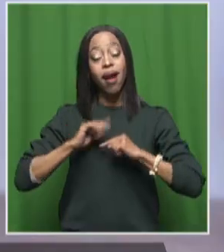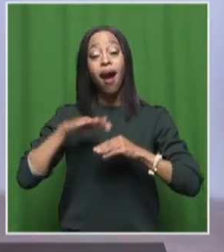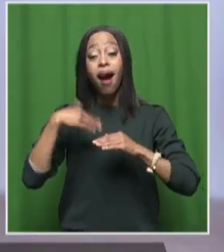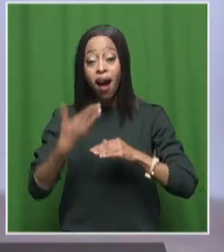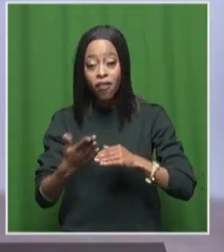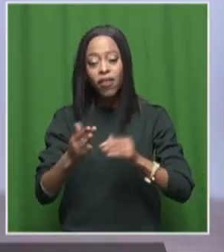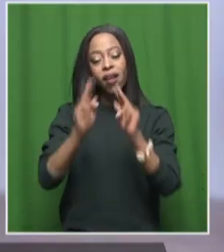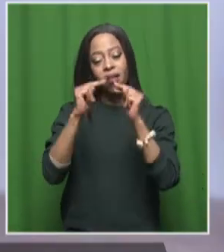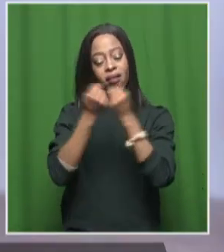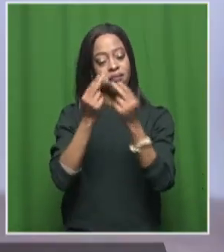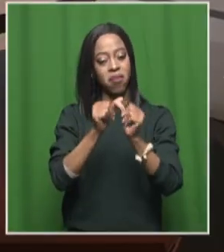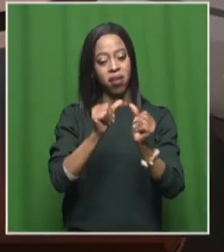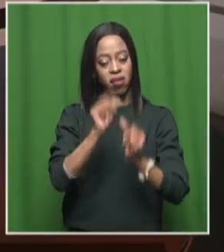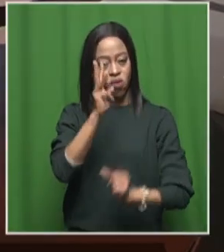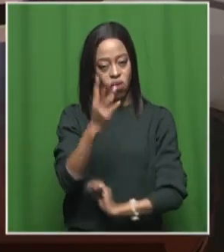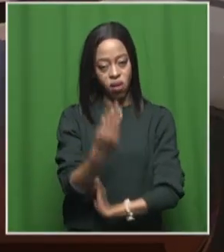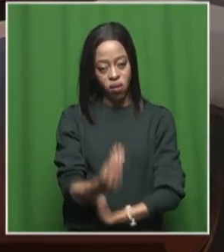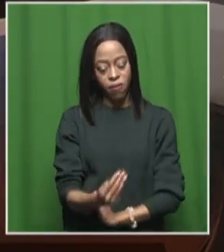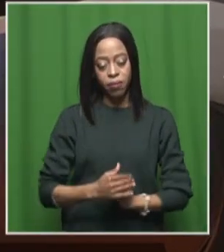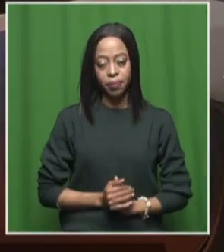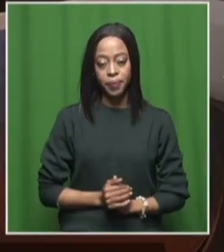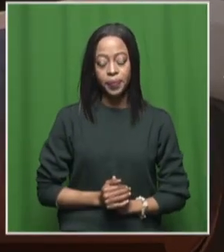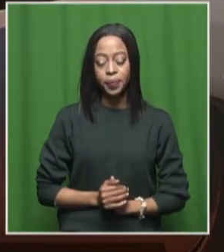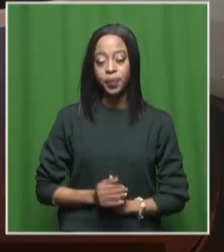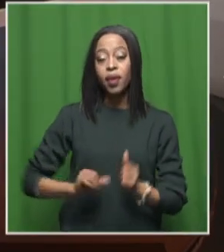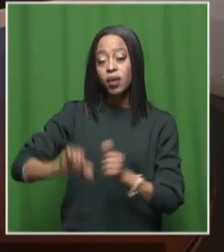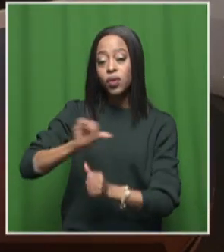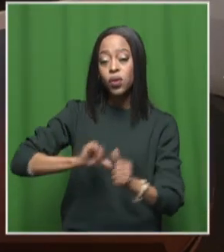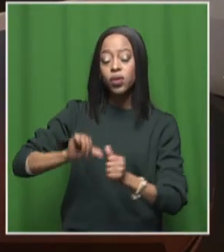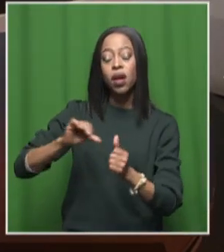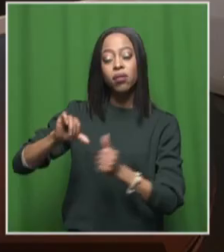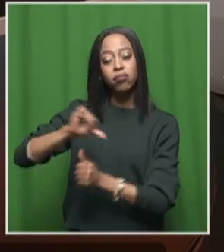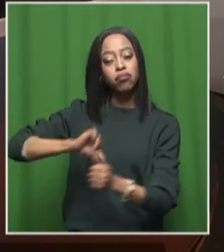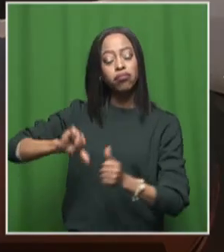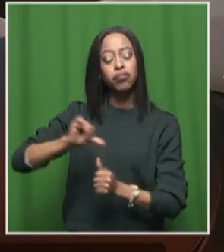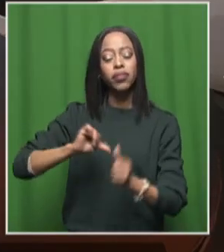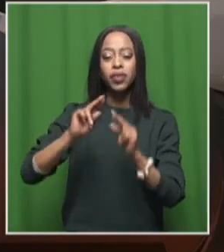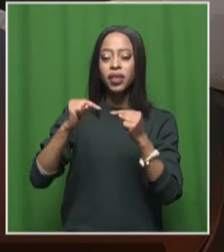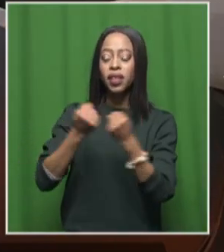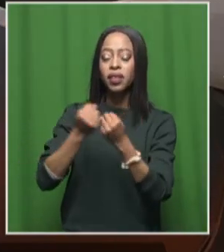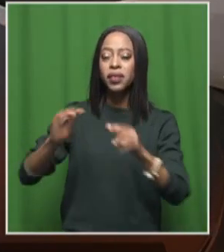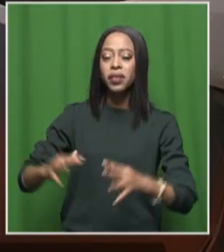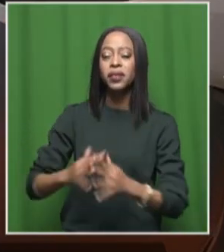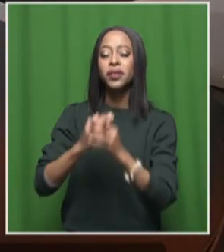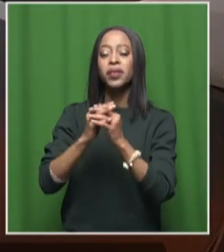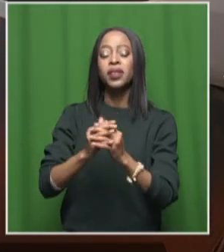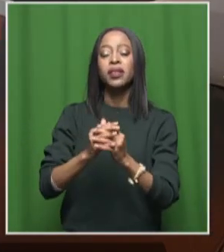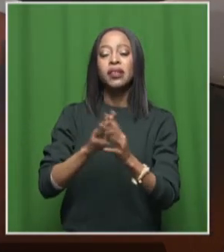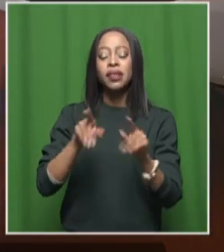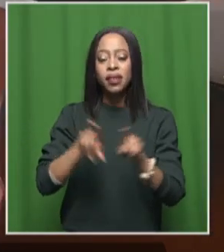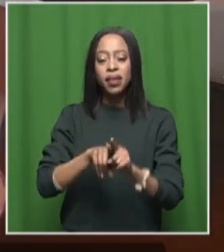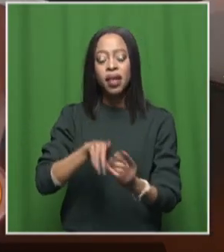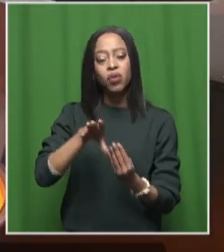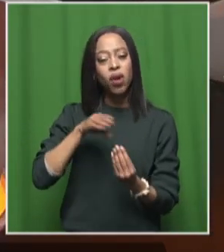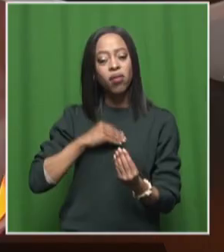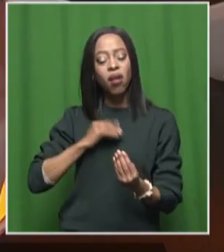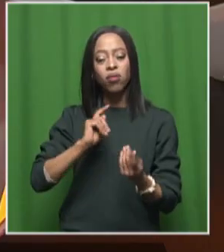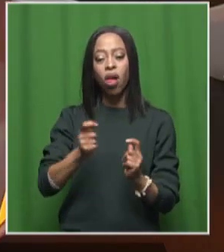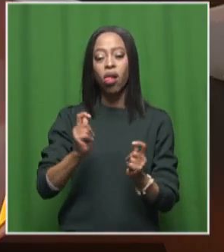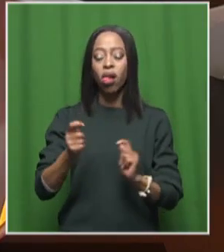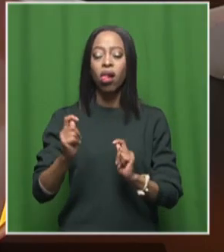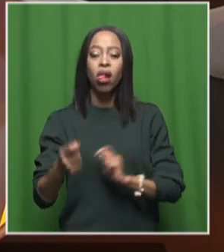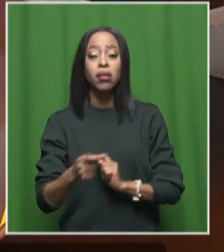better nation. Speaking about, promoting social cohesion and nation building and adaptations as well, this is now a book. Can